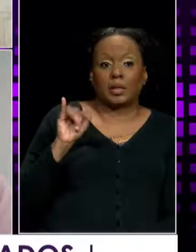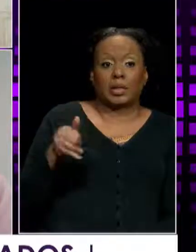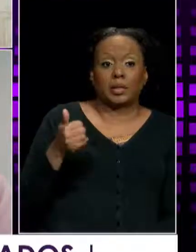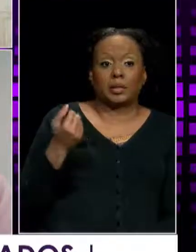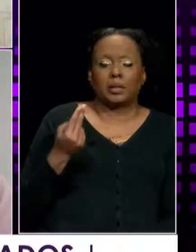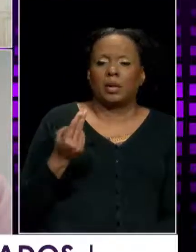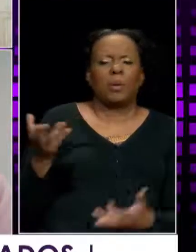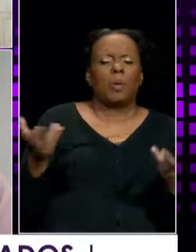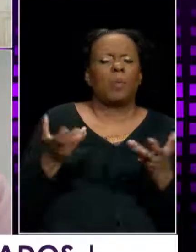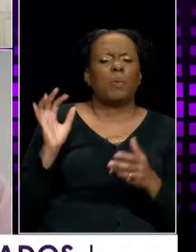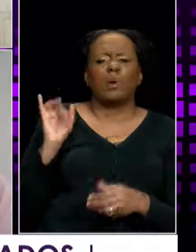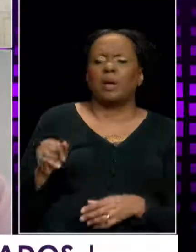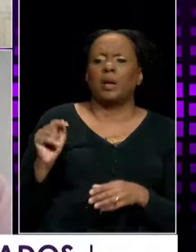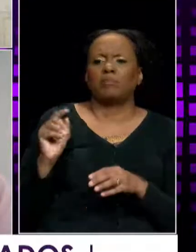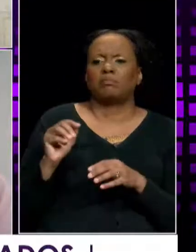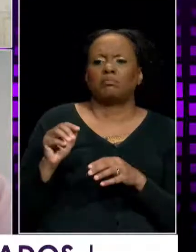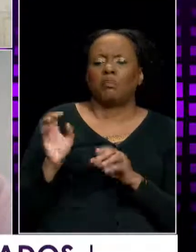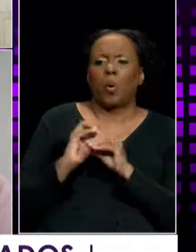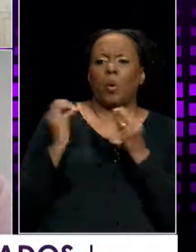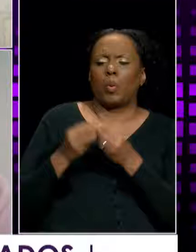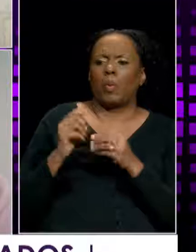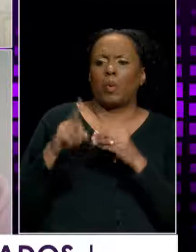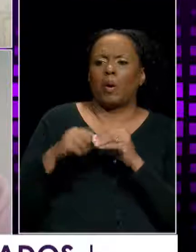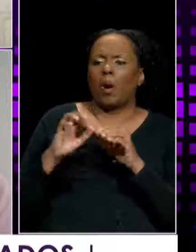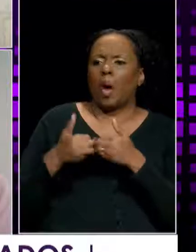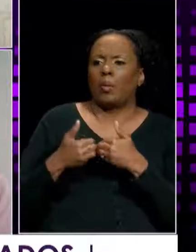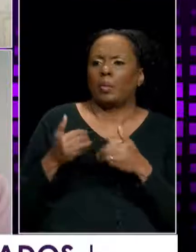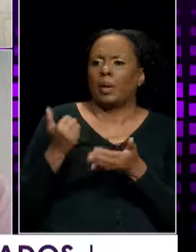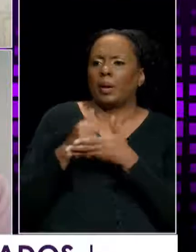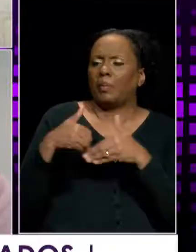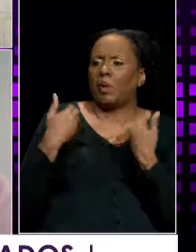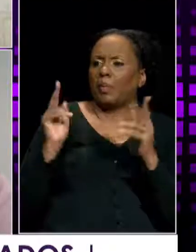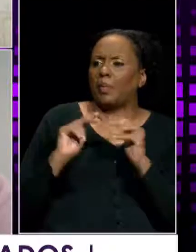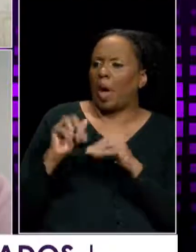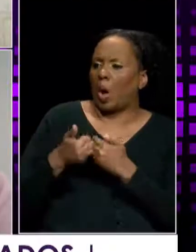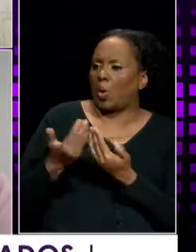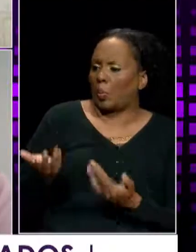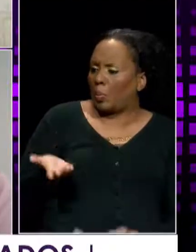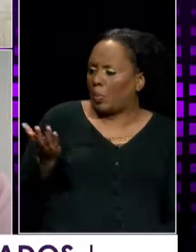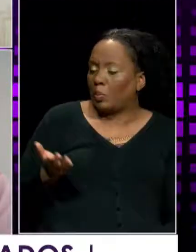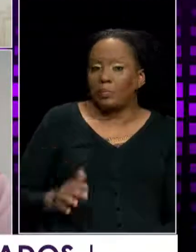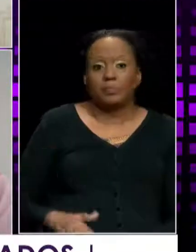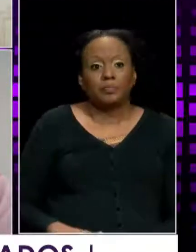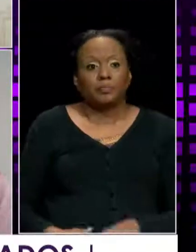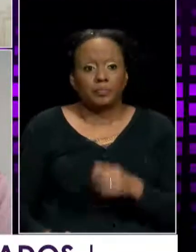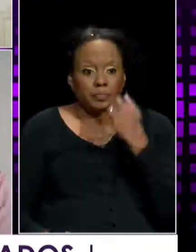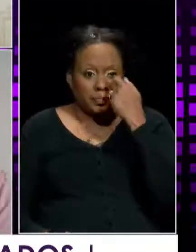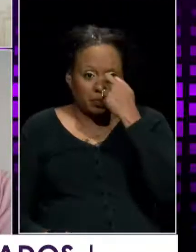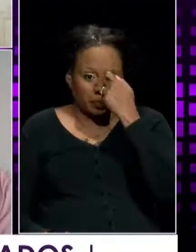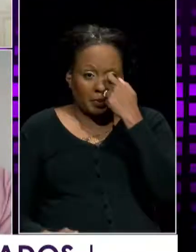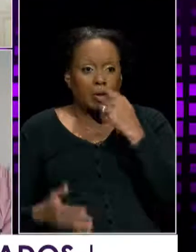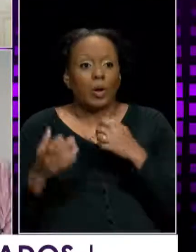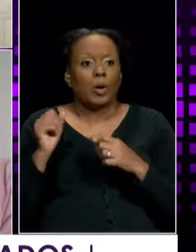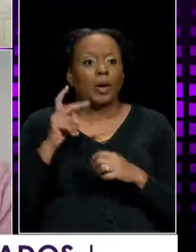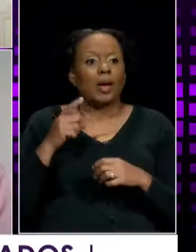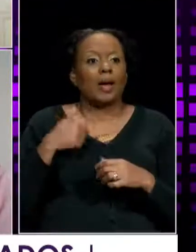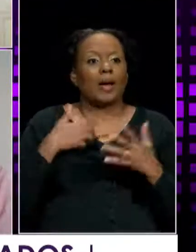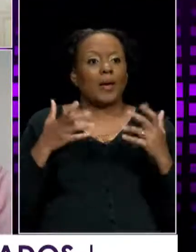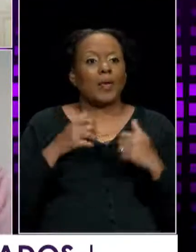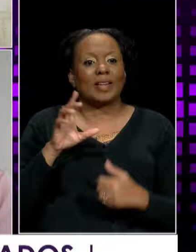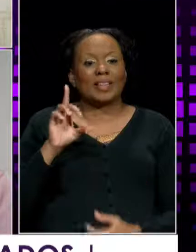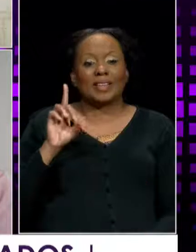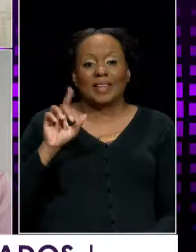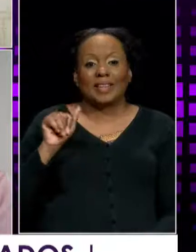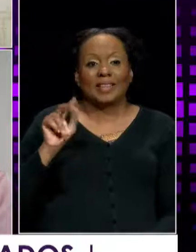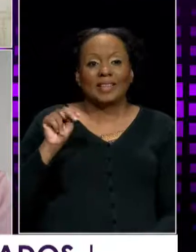and how you came about to assist young persons in Barbados. Well, I actually nominated Danielle to do that for us. So if that's okay